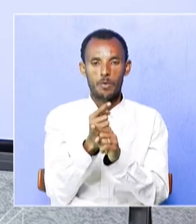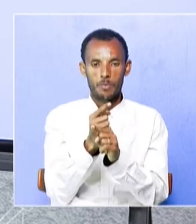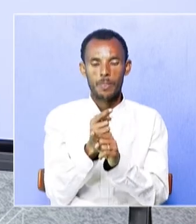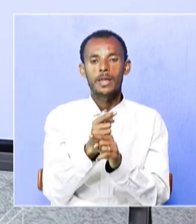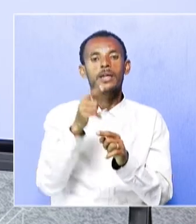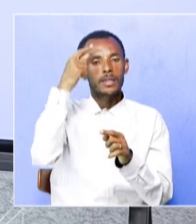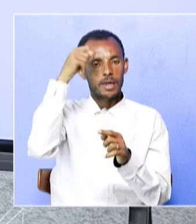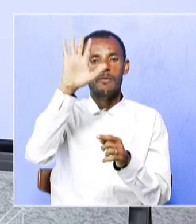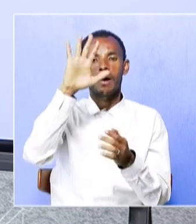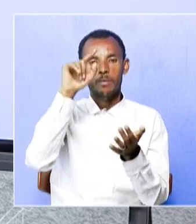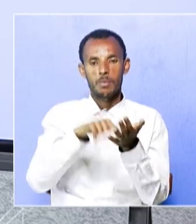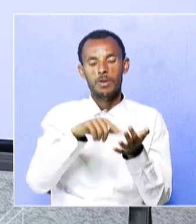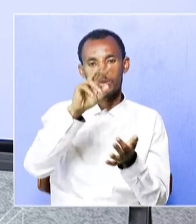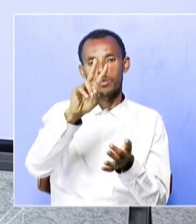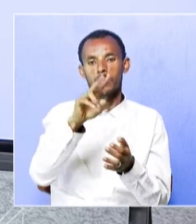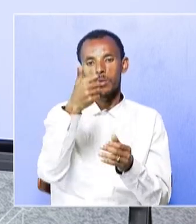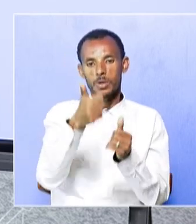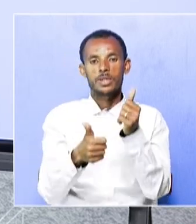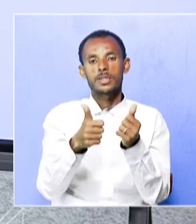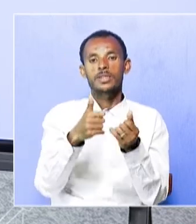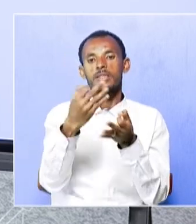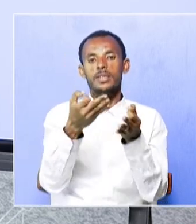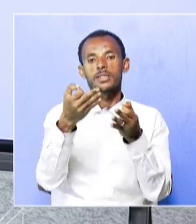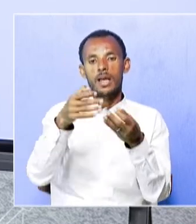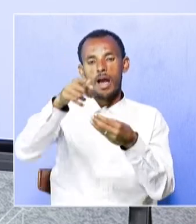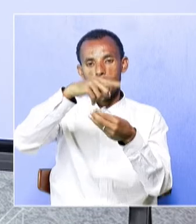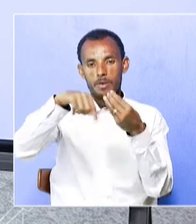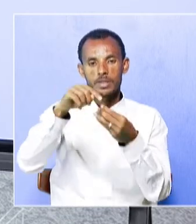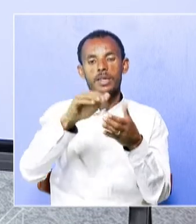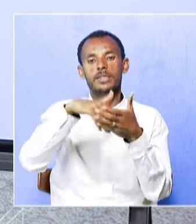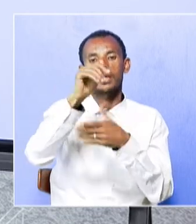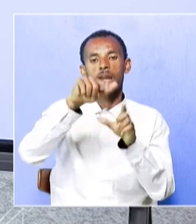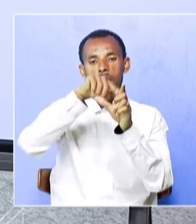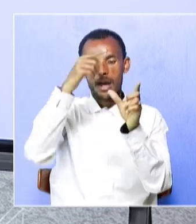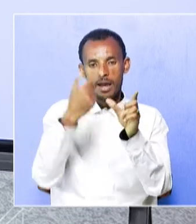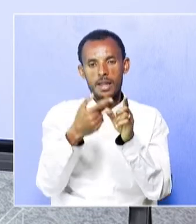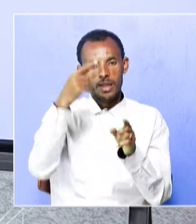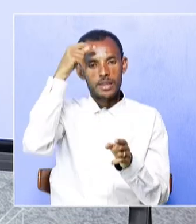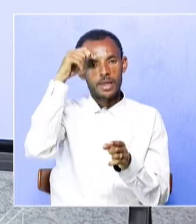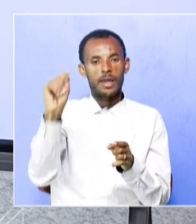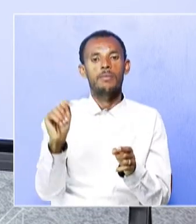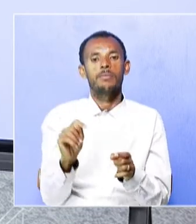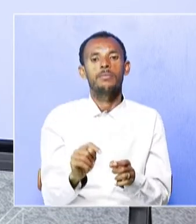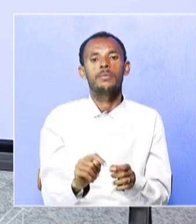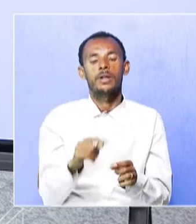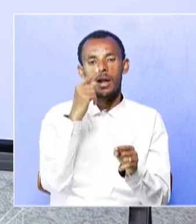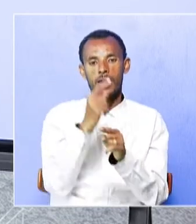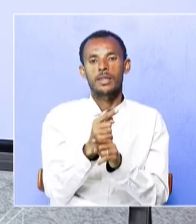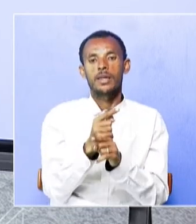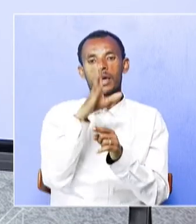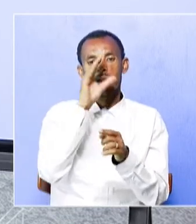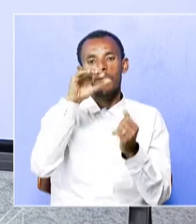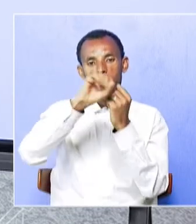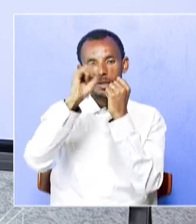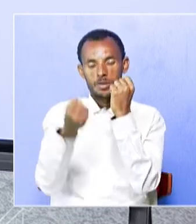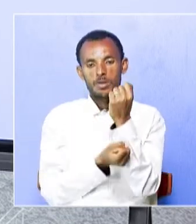the theorem 5.2, which deals about the exterior angle theorem, right? And based